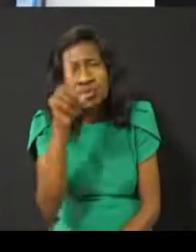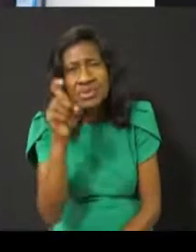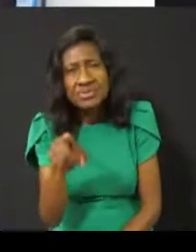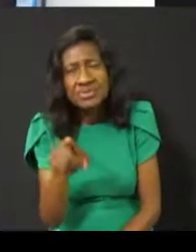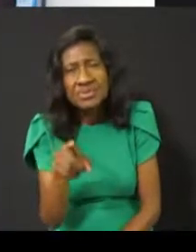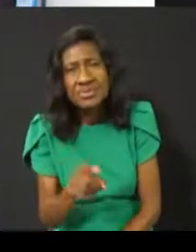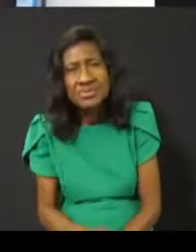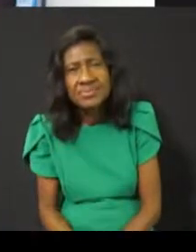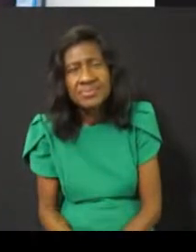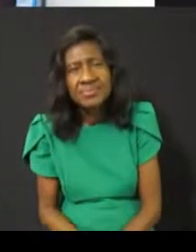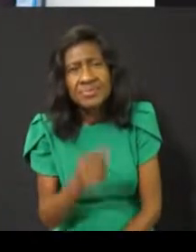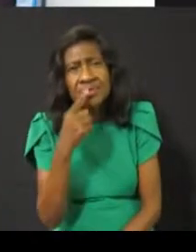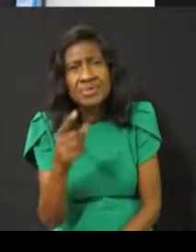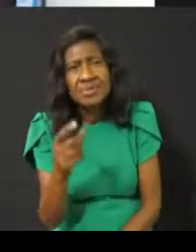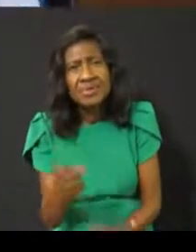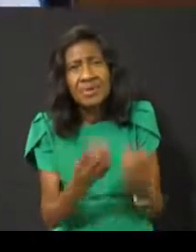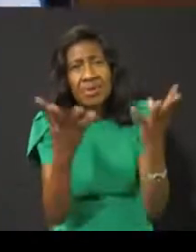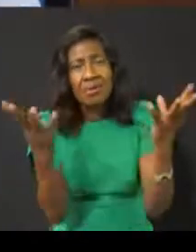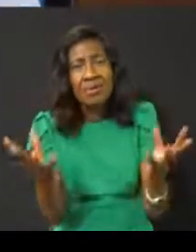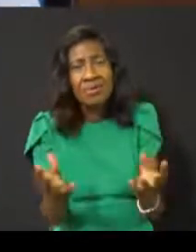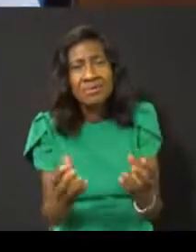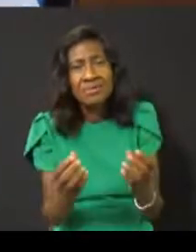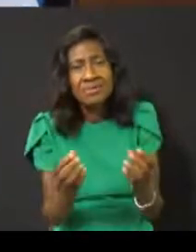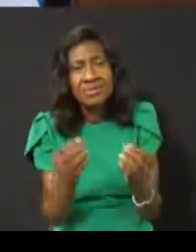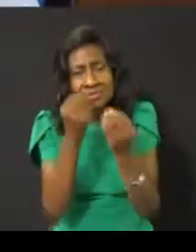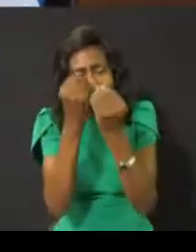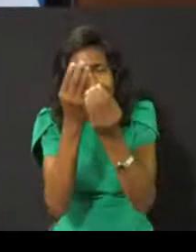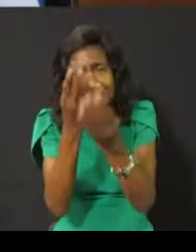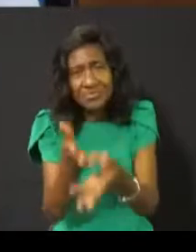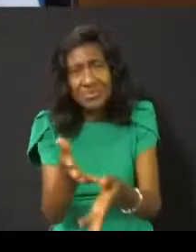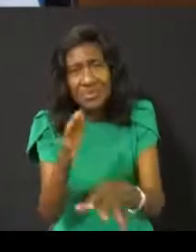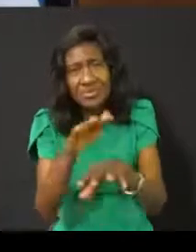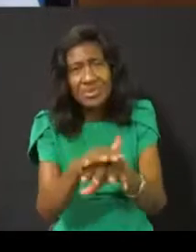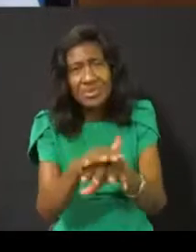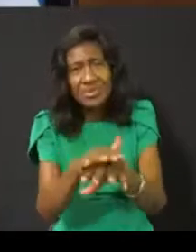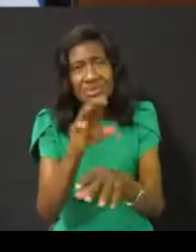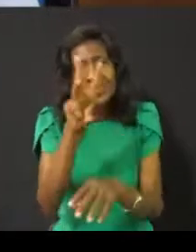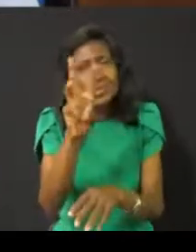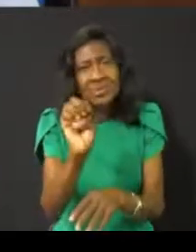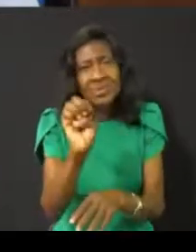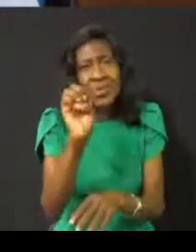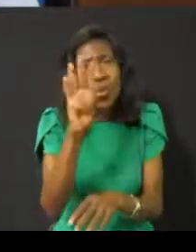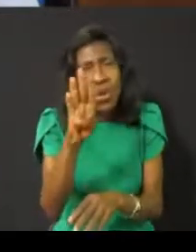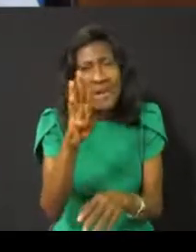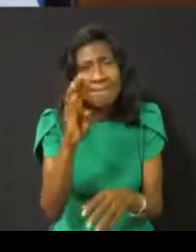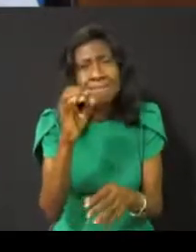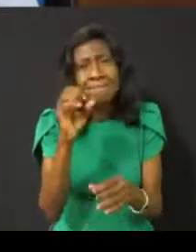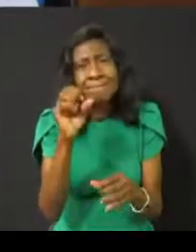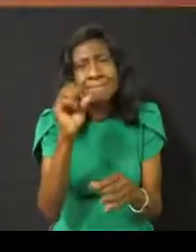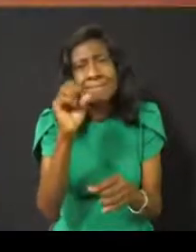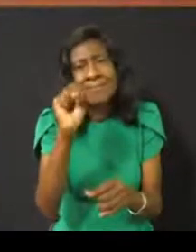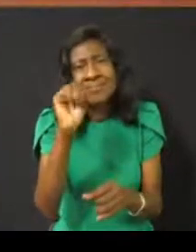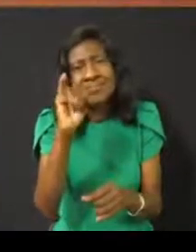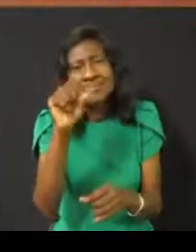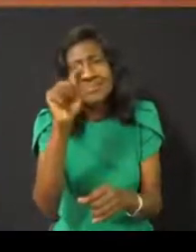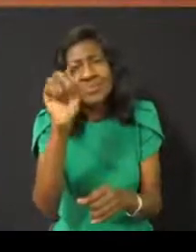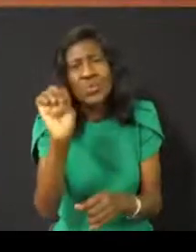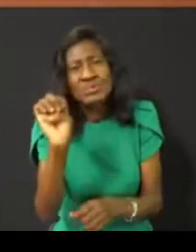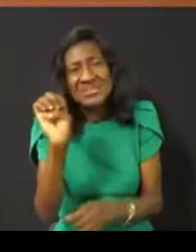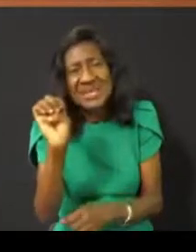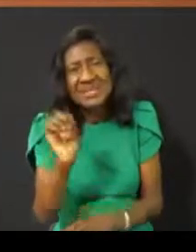There's an awful lot of material on that website. I'll let Deputy Governor. Deputy Governor's going to pick that one up. Thank you, sir. Thank you,